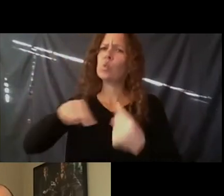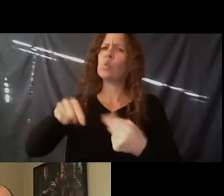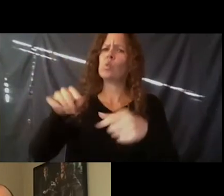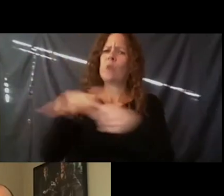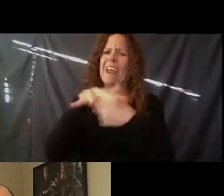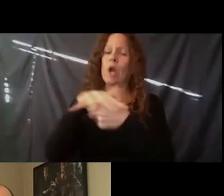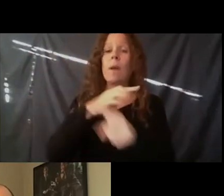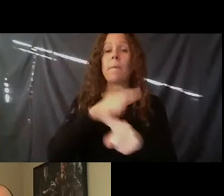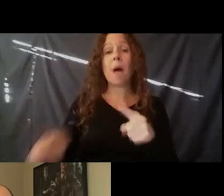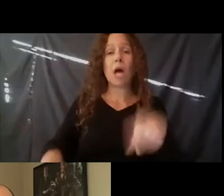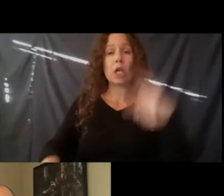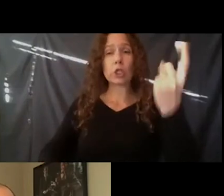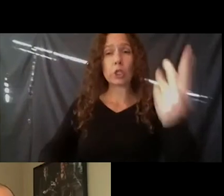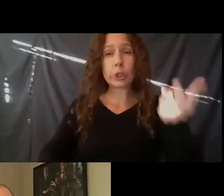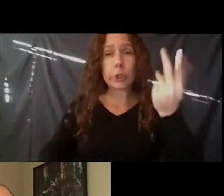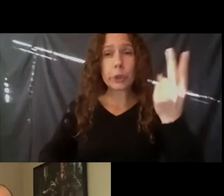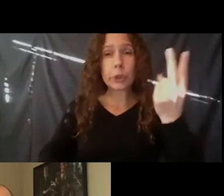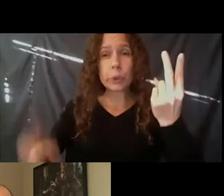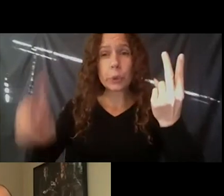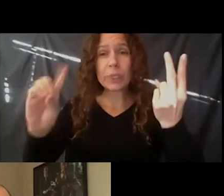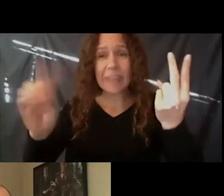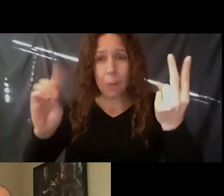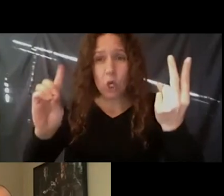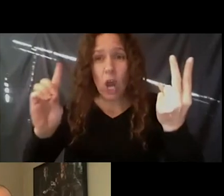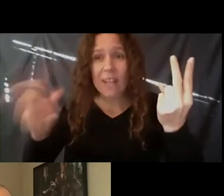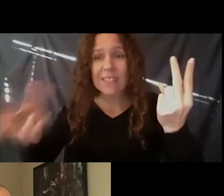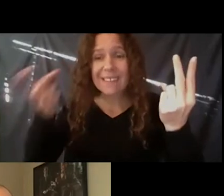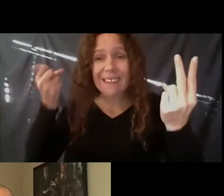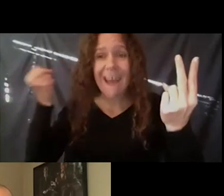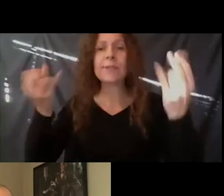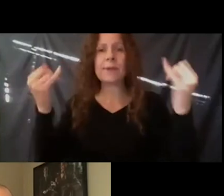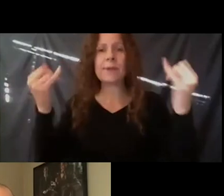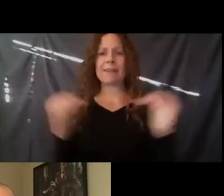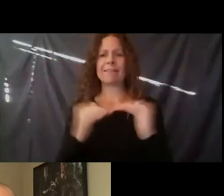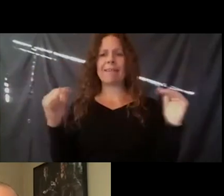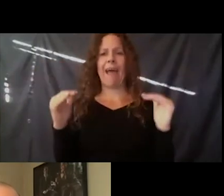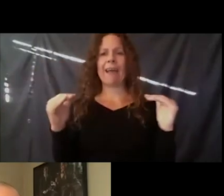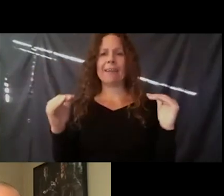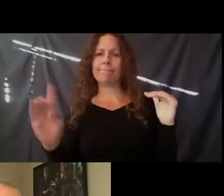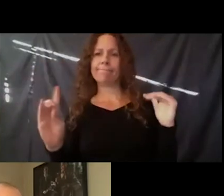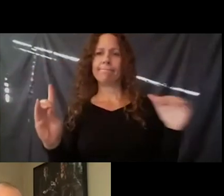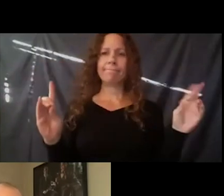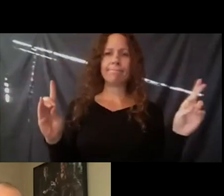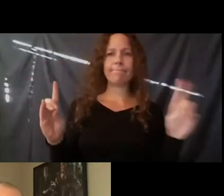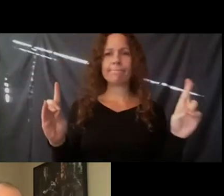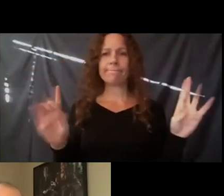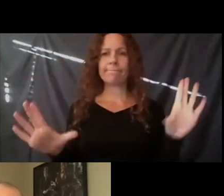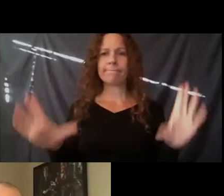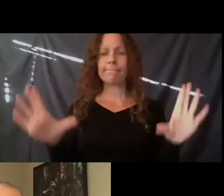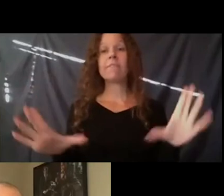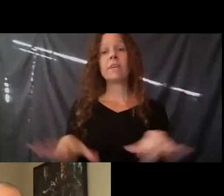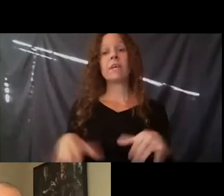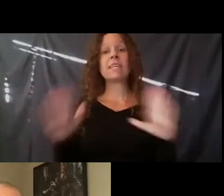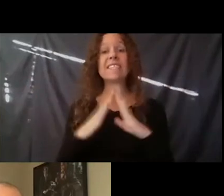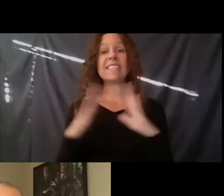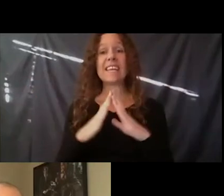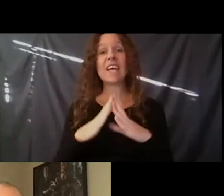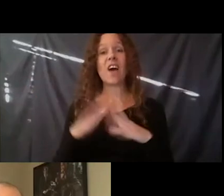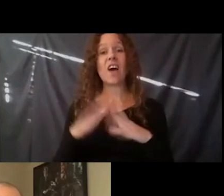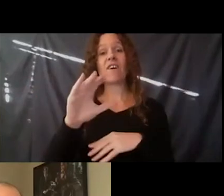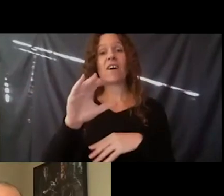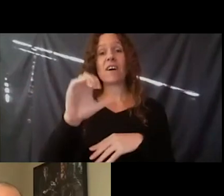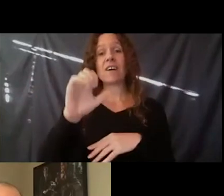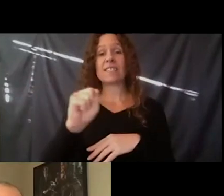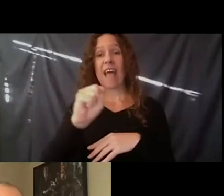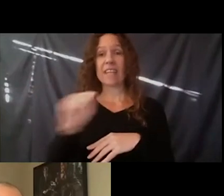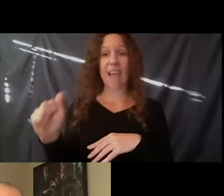two Democrats. So now we're tied with Republicans. And in the city of Santana, every single